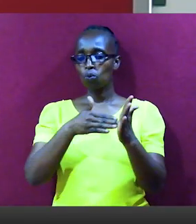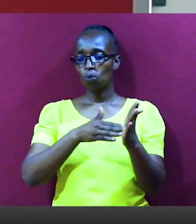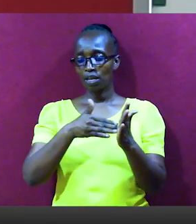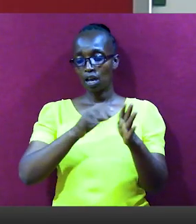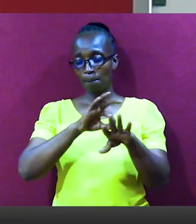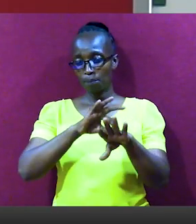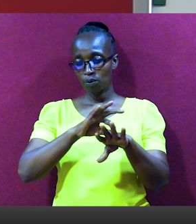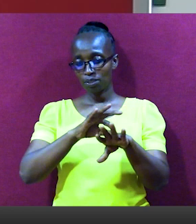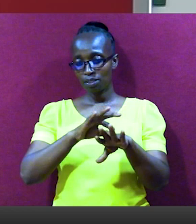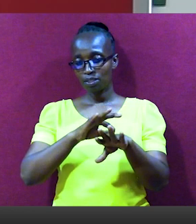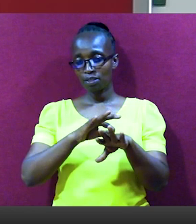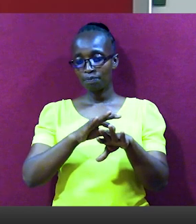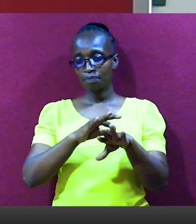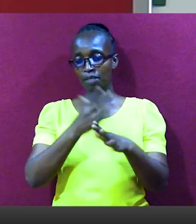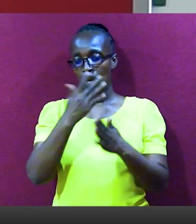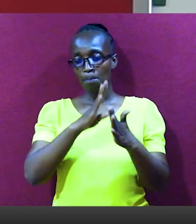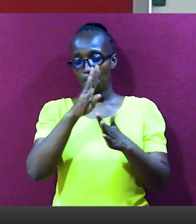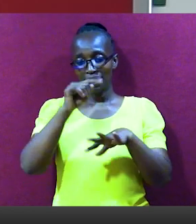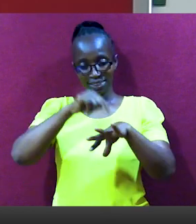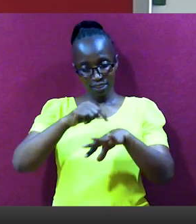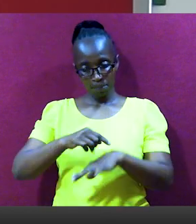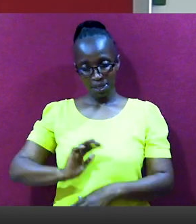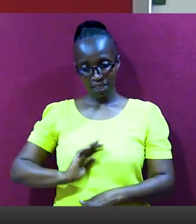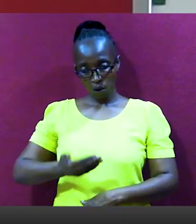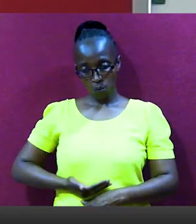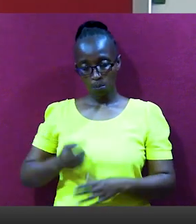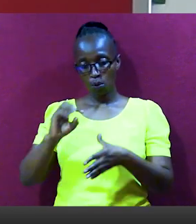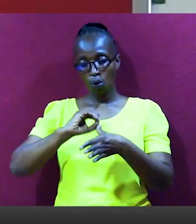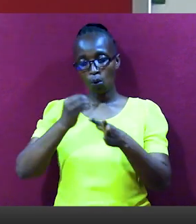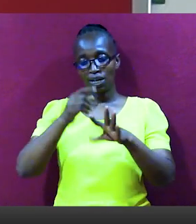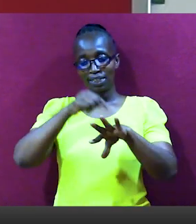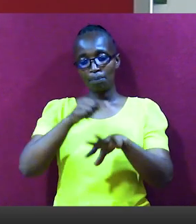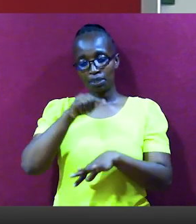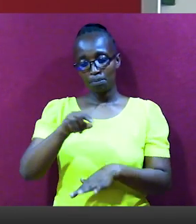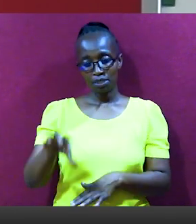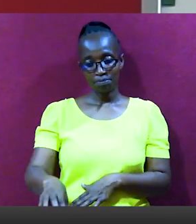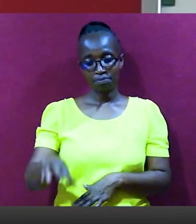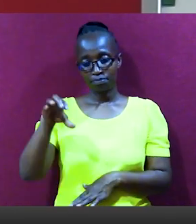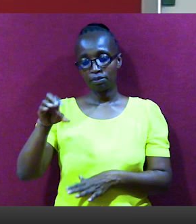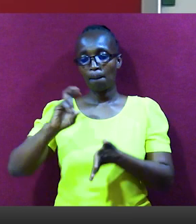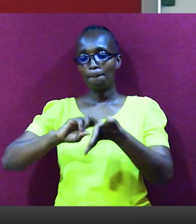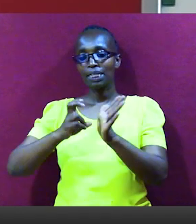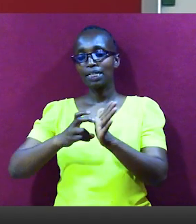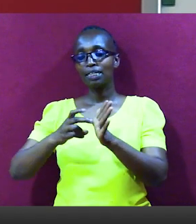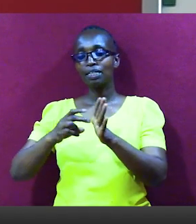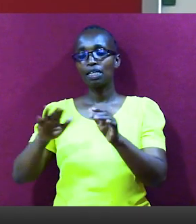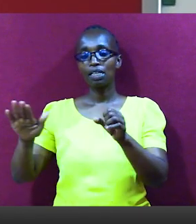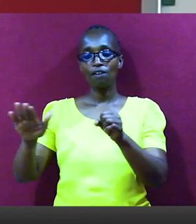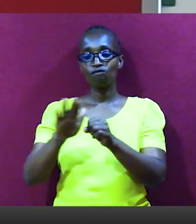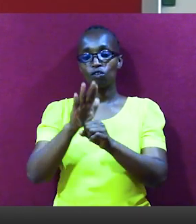fracture. Some of the children actually fracture either at the time of birth or even while still within the womb.